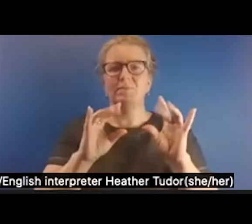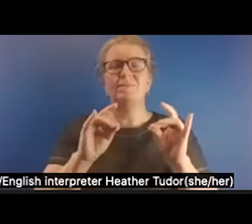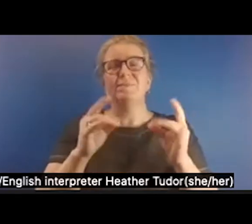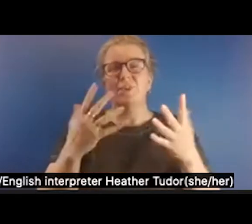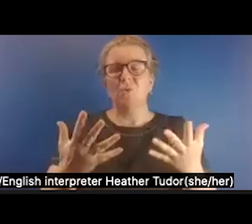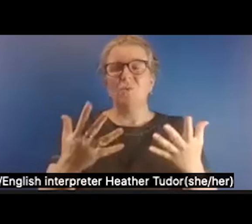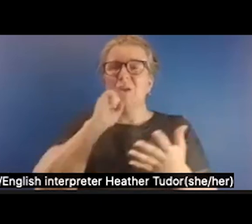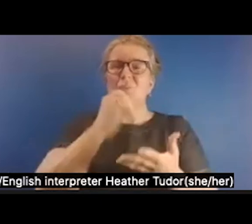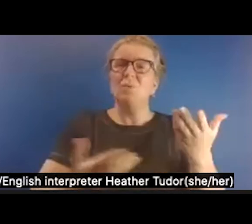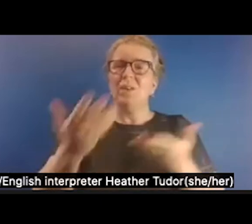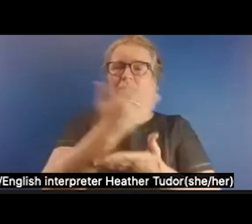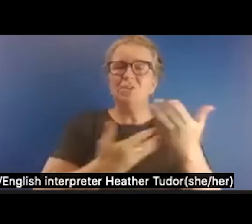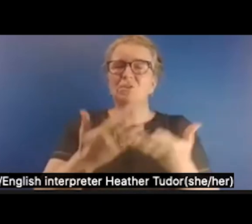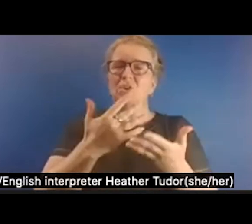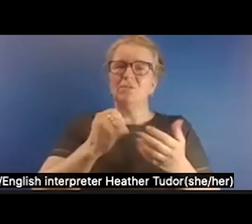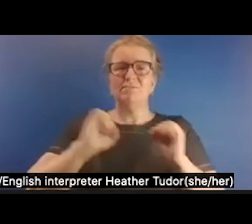text briefly.